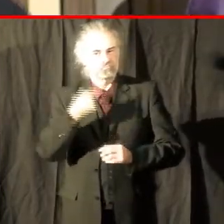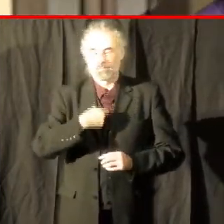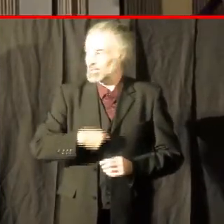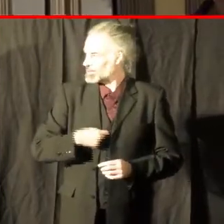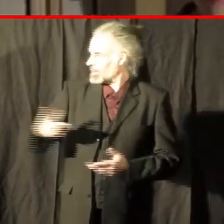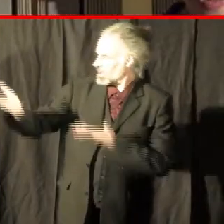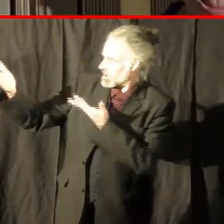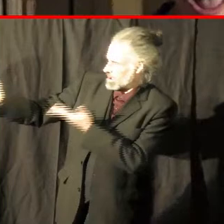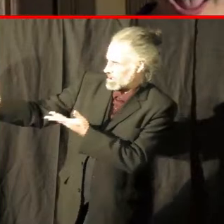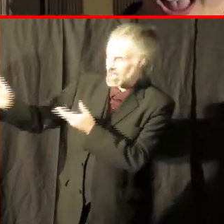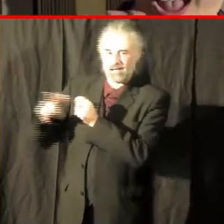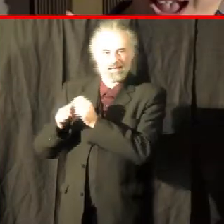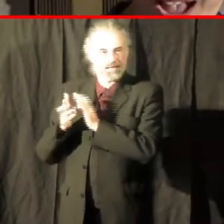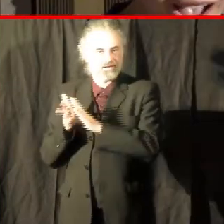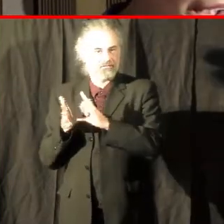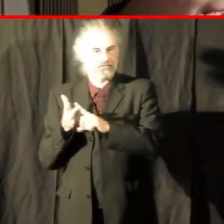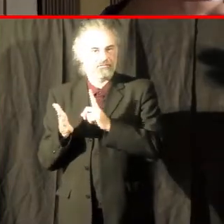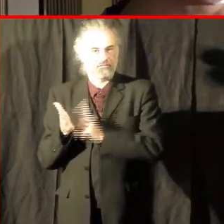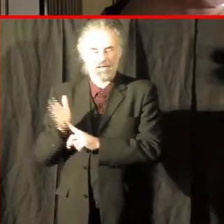g'day.